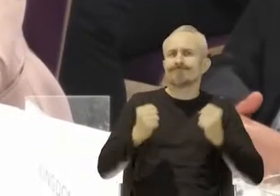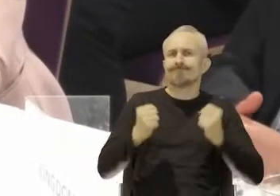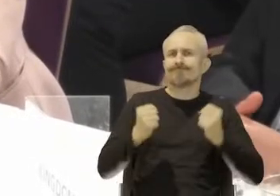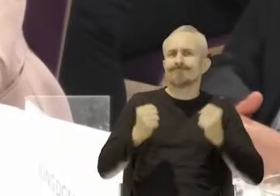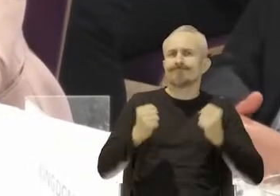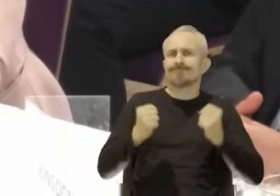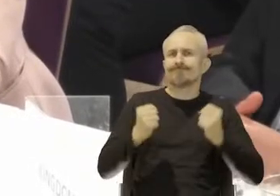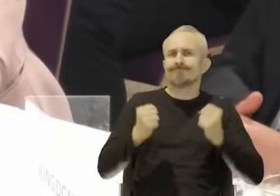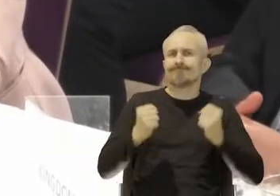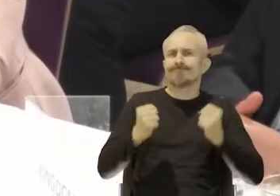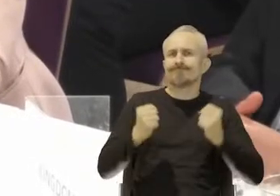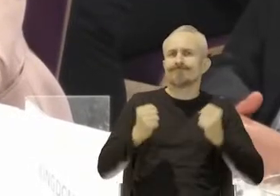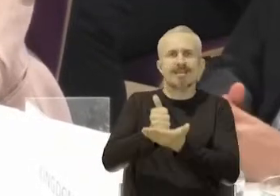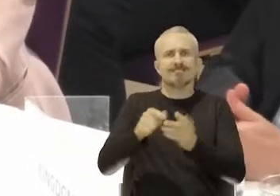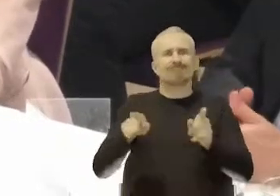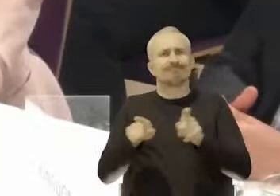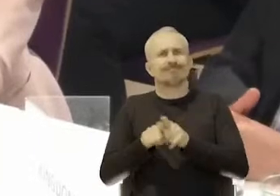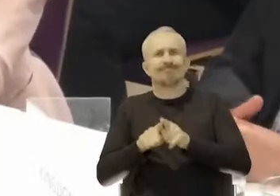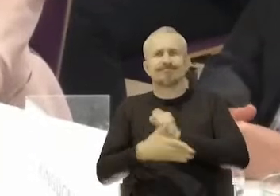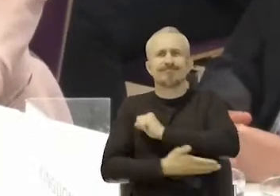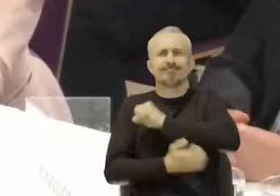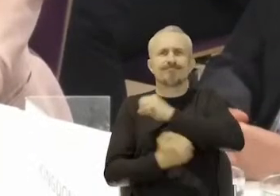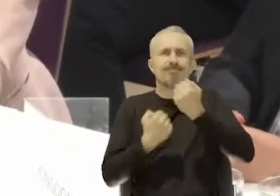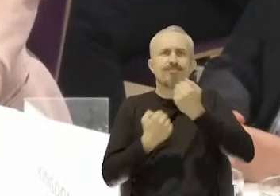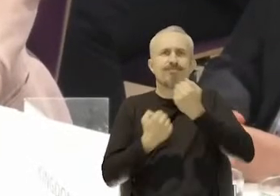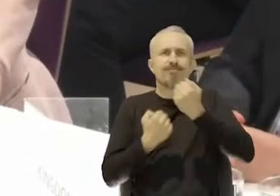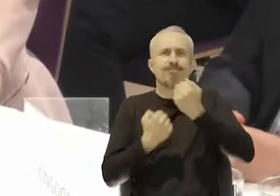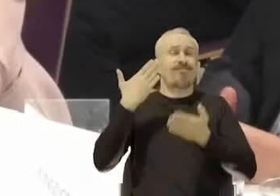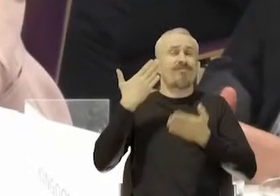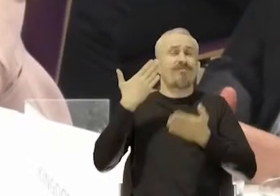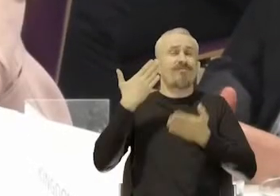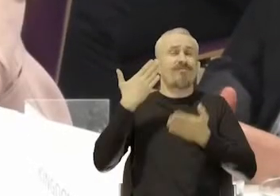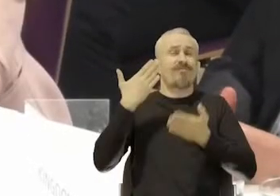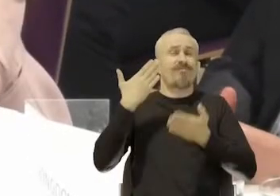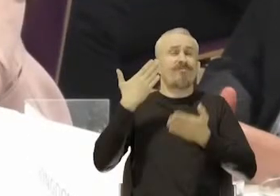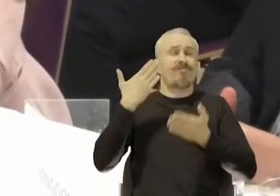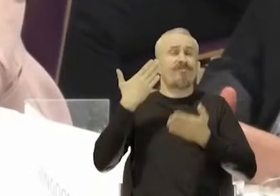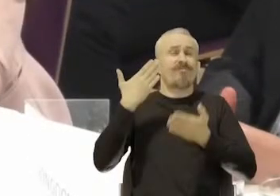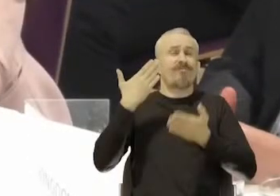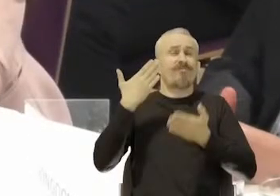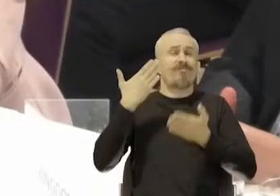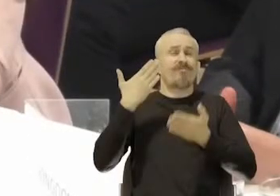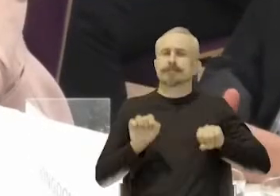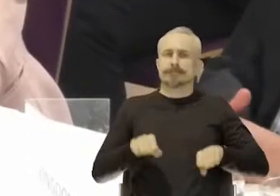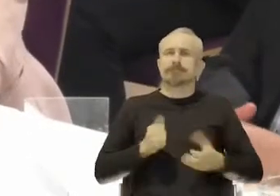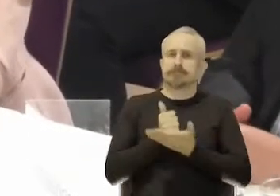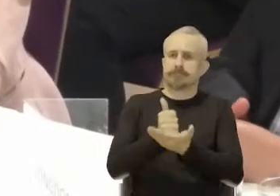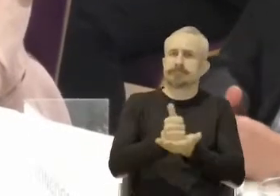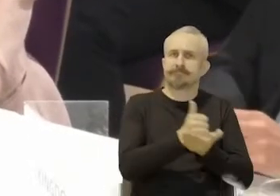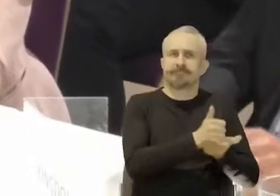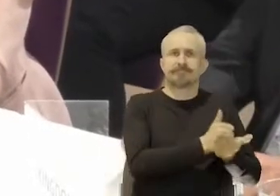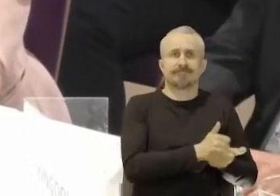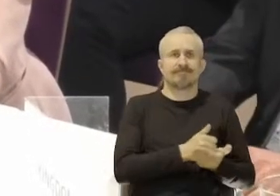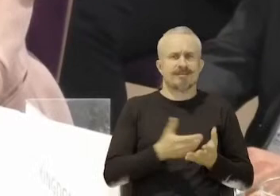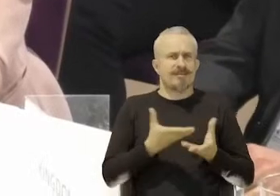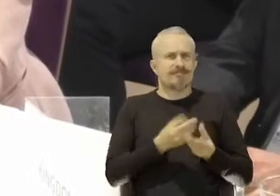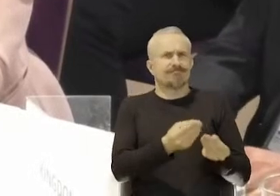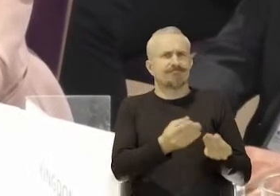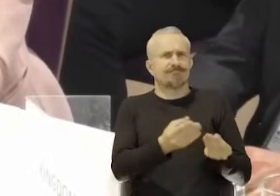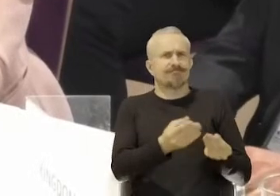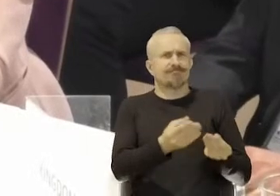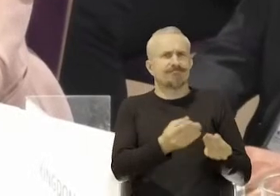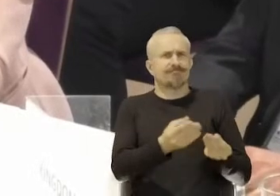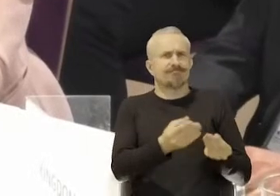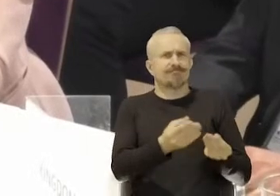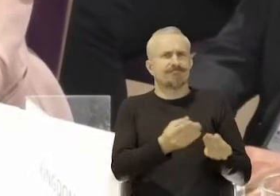reinforces the development of urban areas that had been ignored for so many years. We're still facing many challenges in the area of housing,